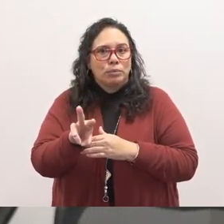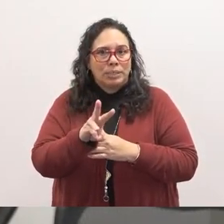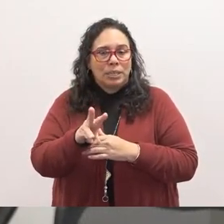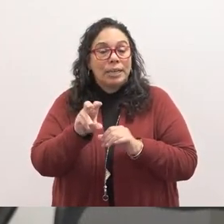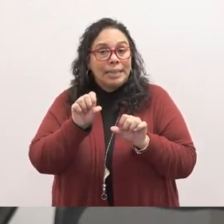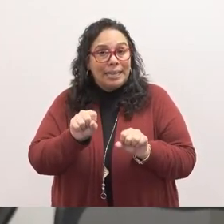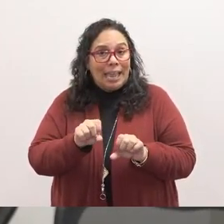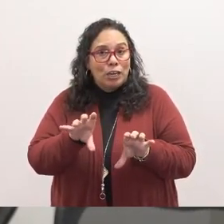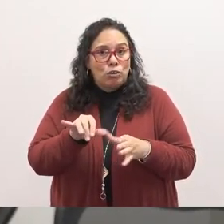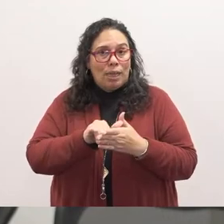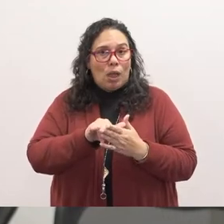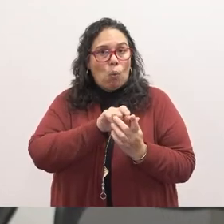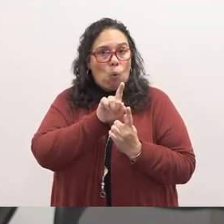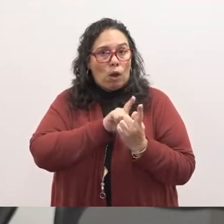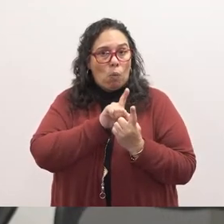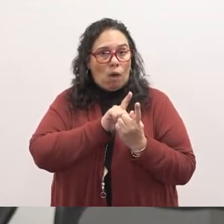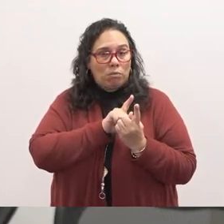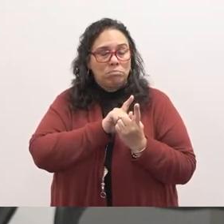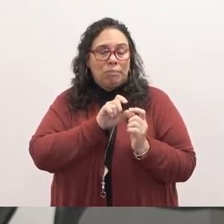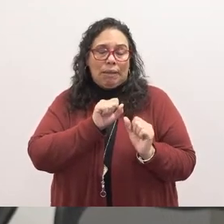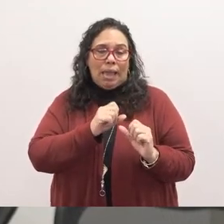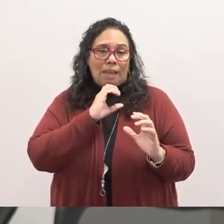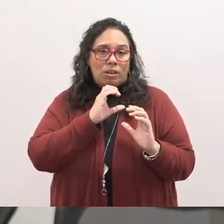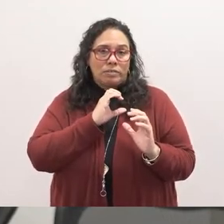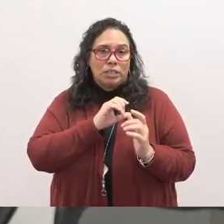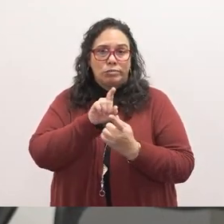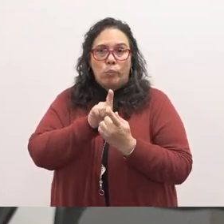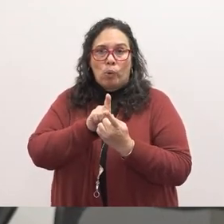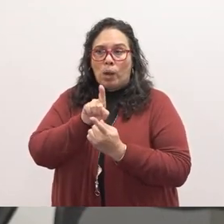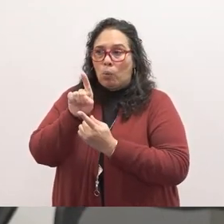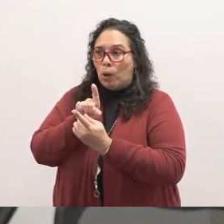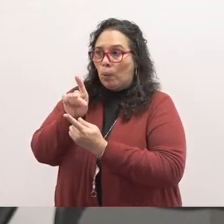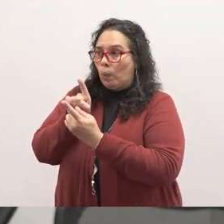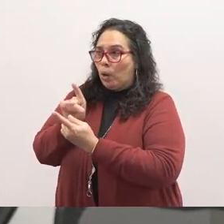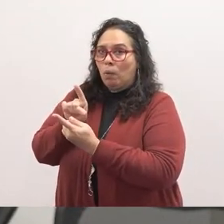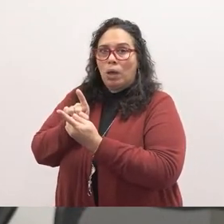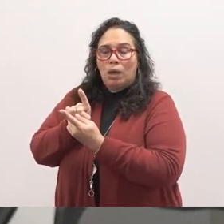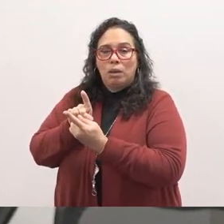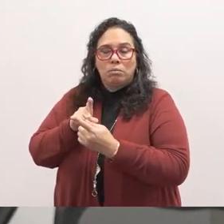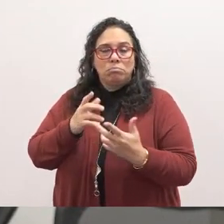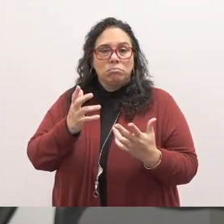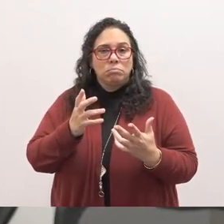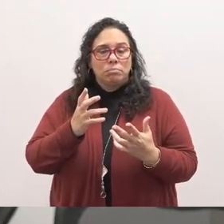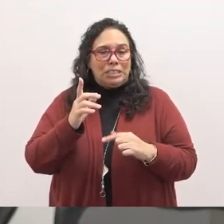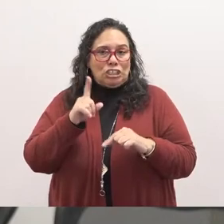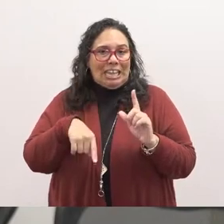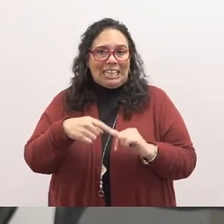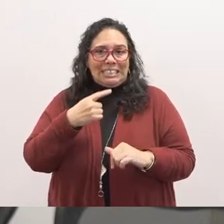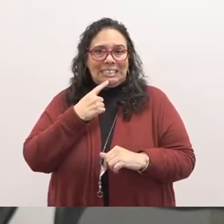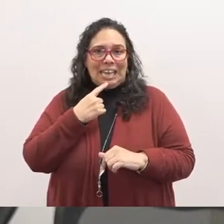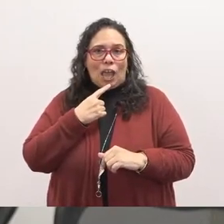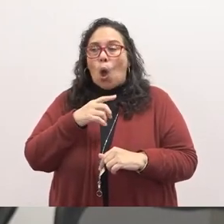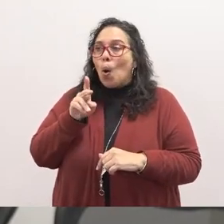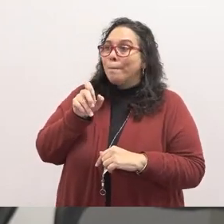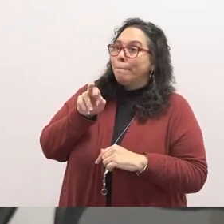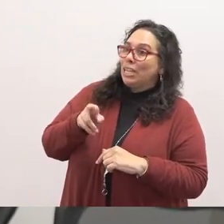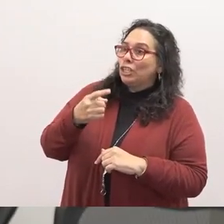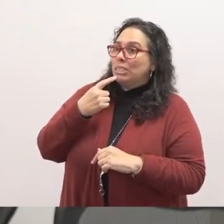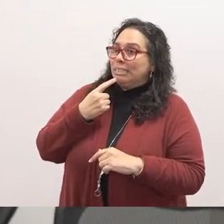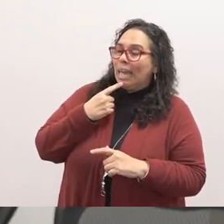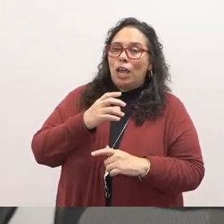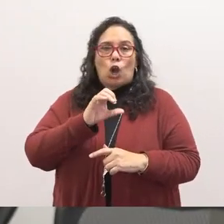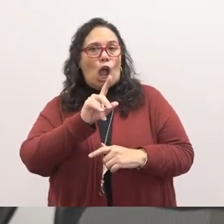that one-on-one. She can have a conversation with each one of you, as long as she's not saying, oh, well, Member Miller said this,